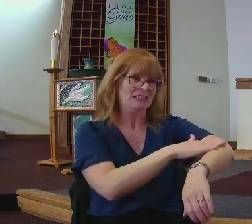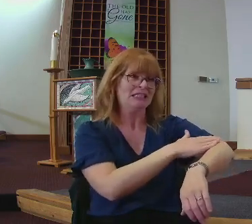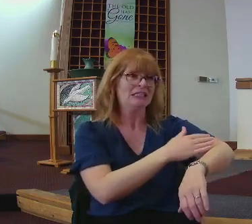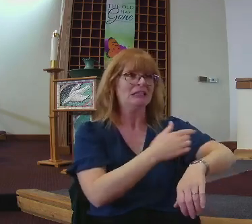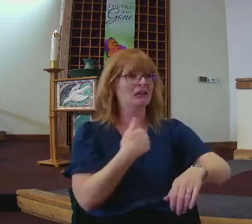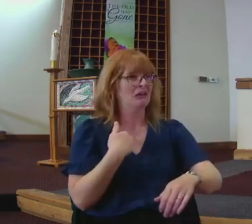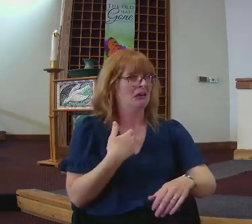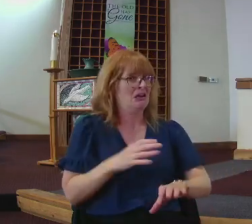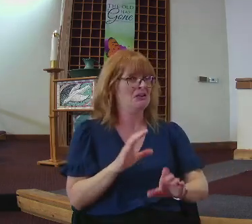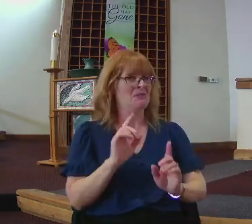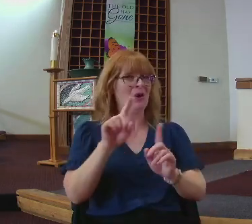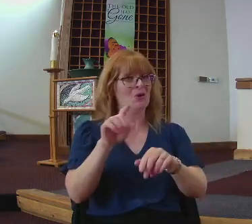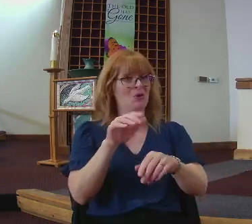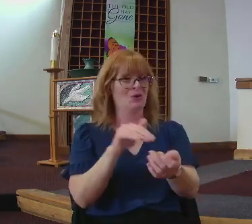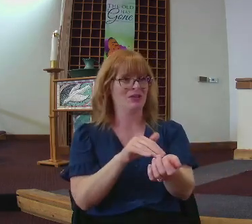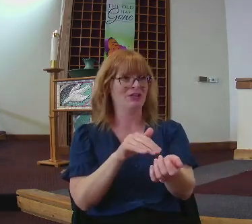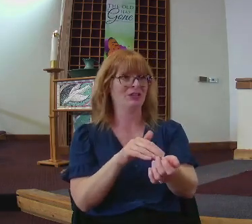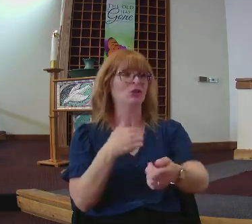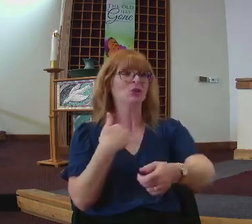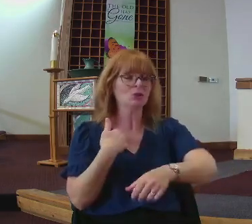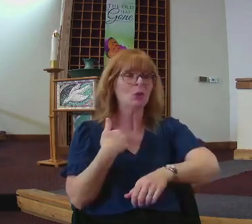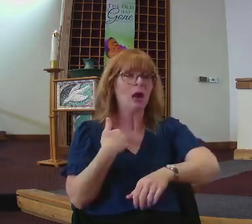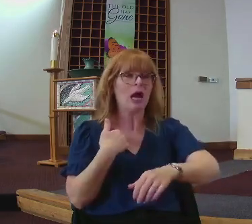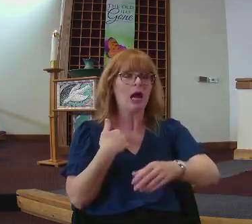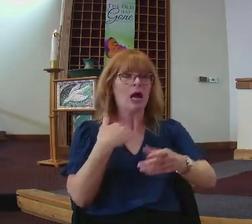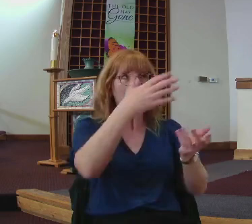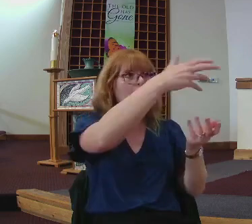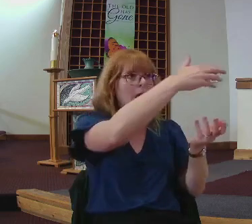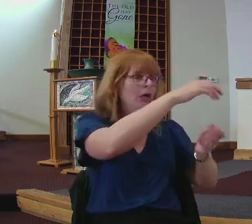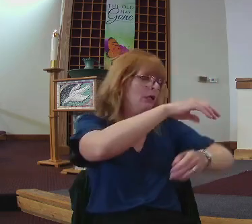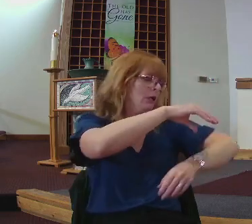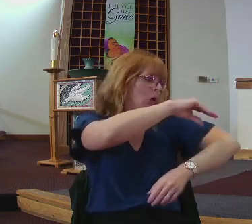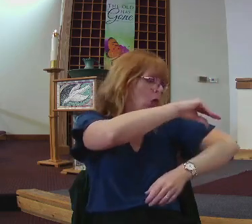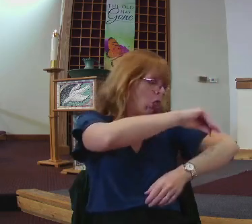some Band-Aids and an antibiotic on it.